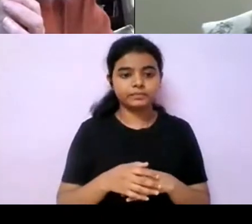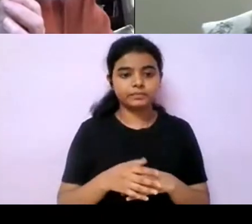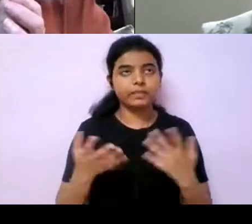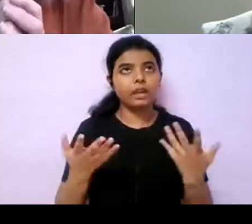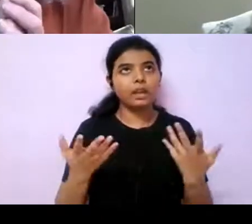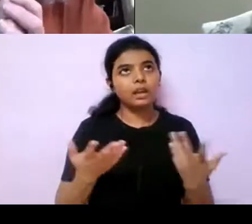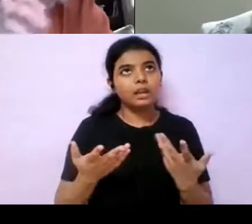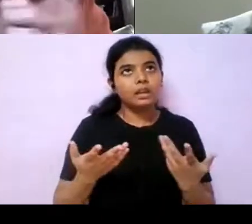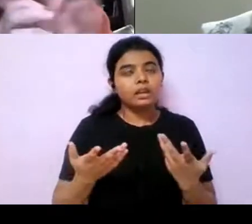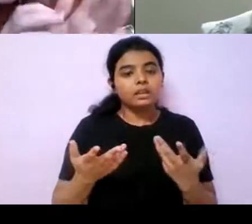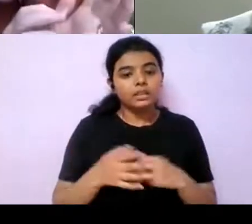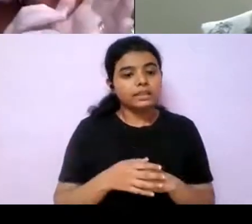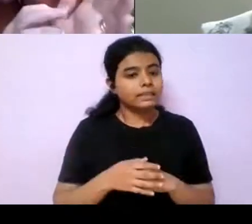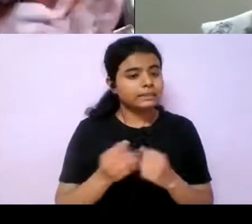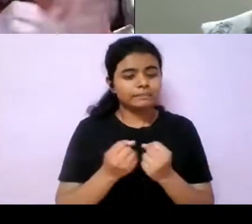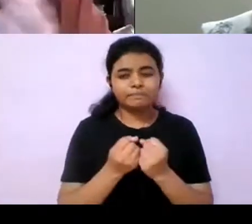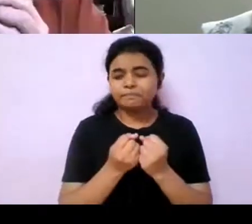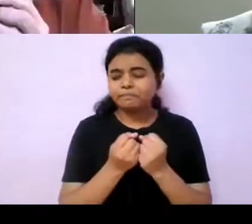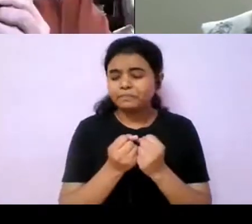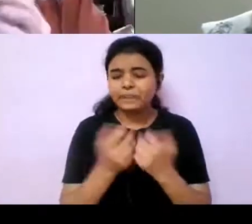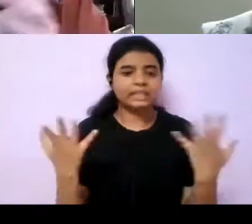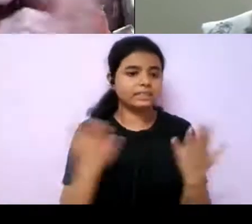which takes on many different